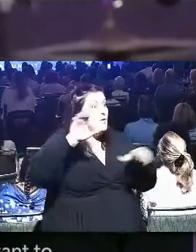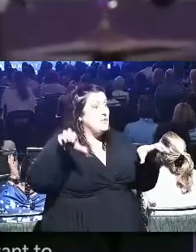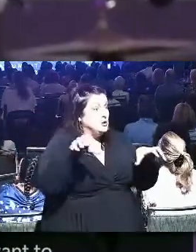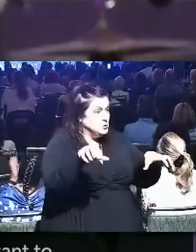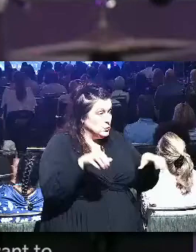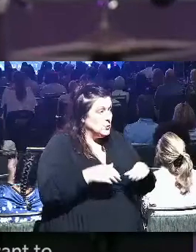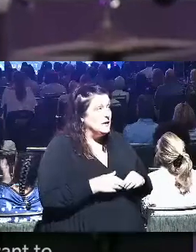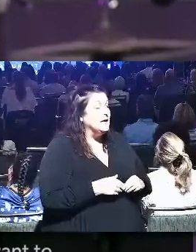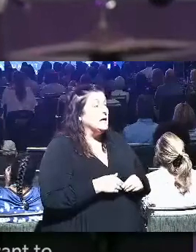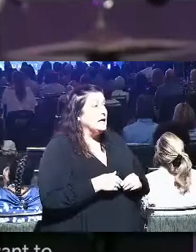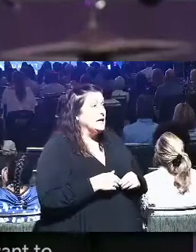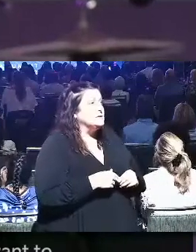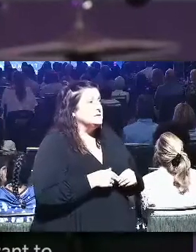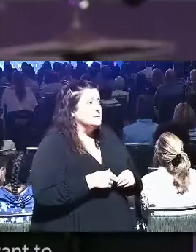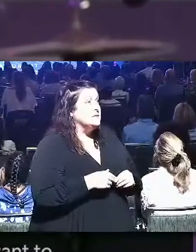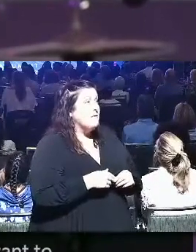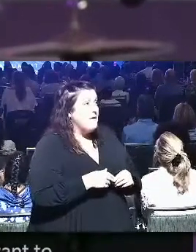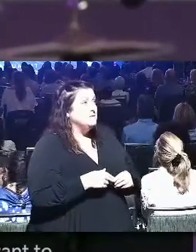done.